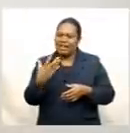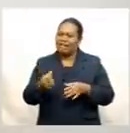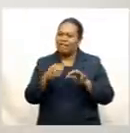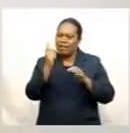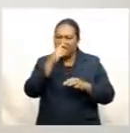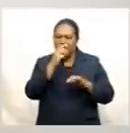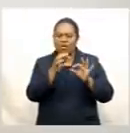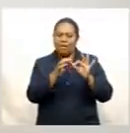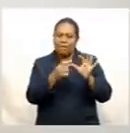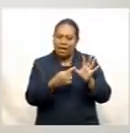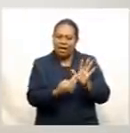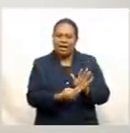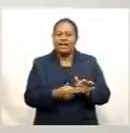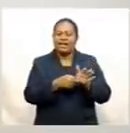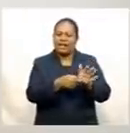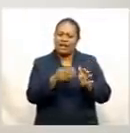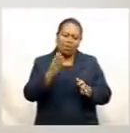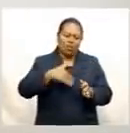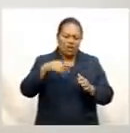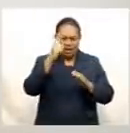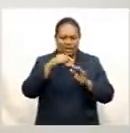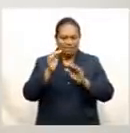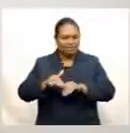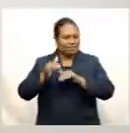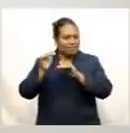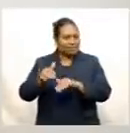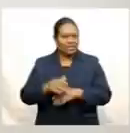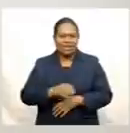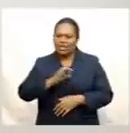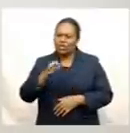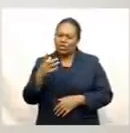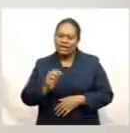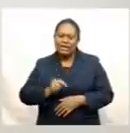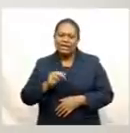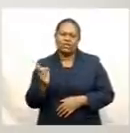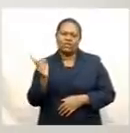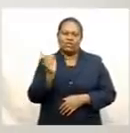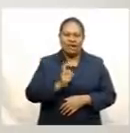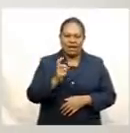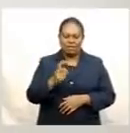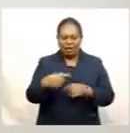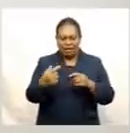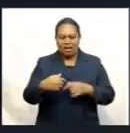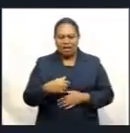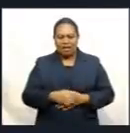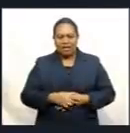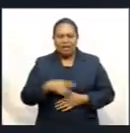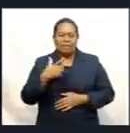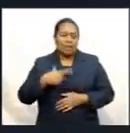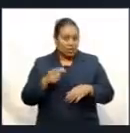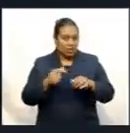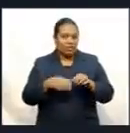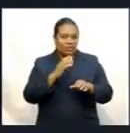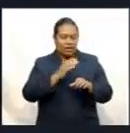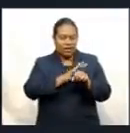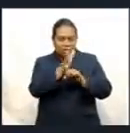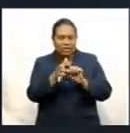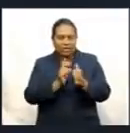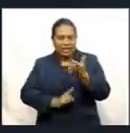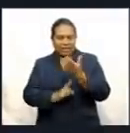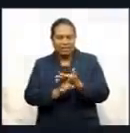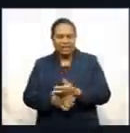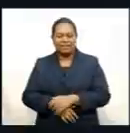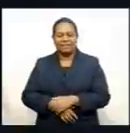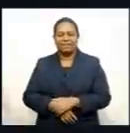and Nandi all participate and not having to come over, especially with all these border restrictions that we have. I'm so happy to